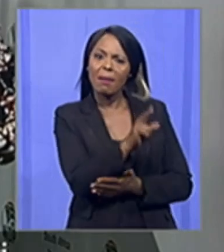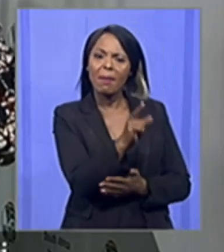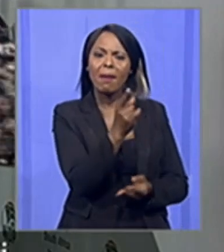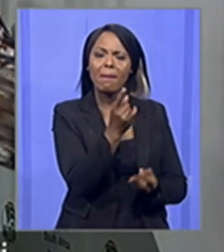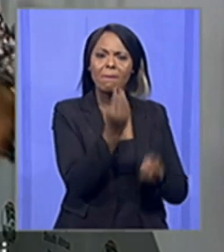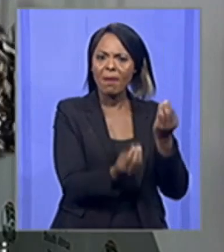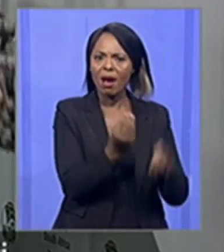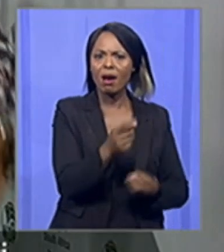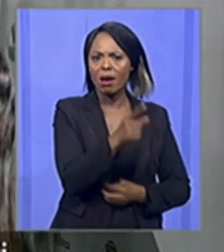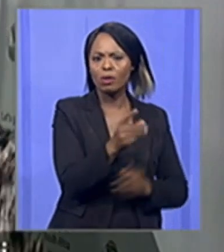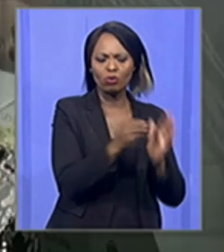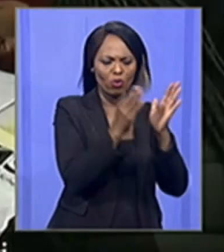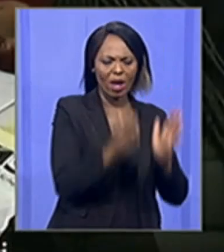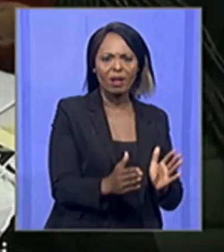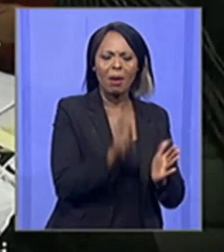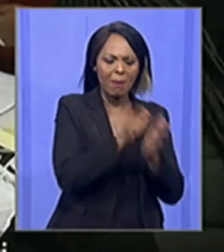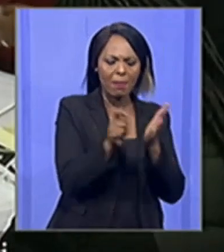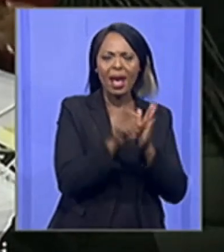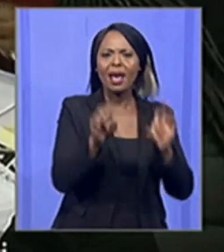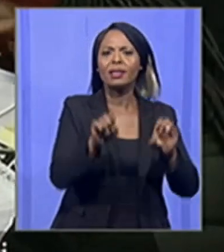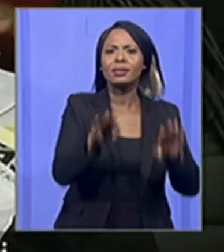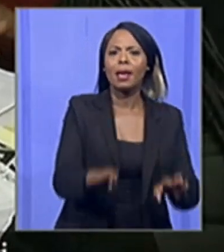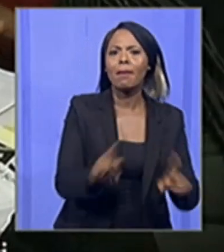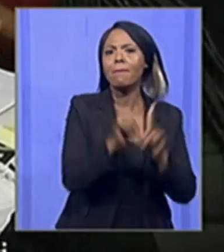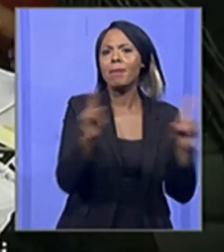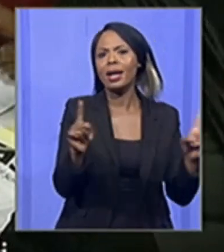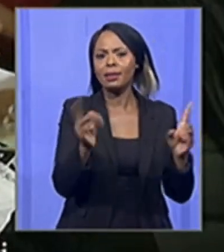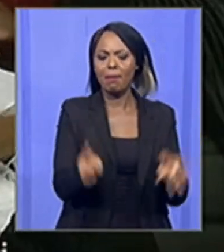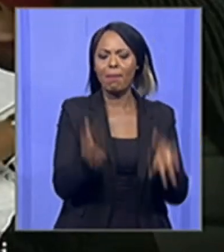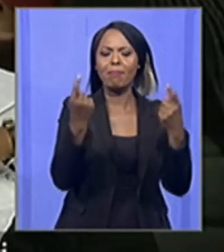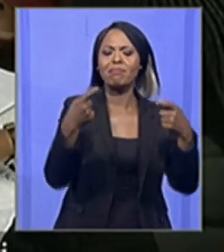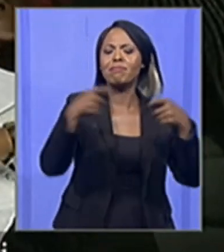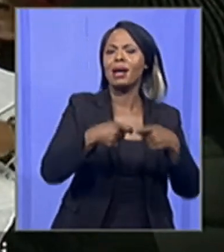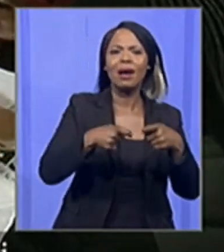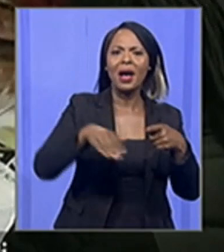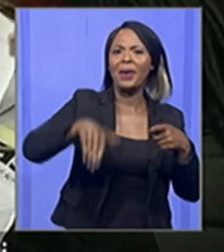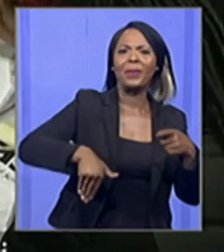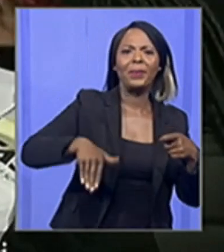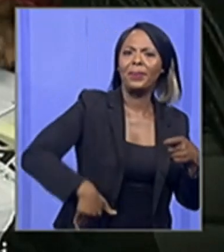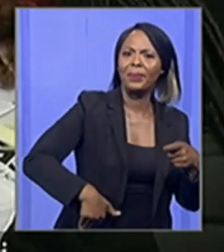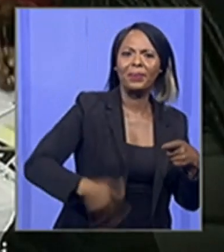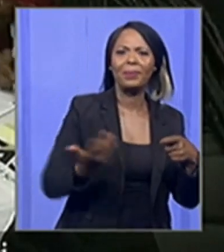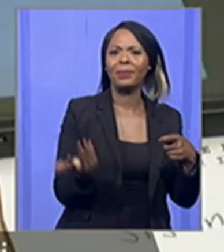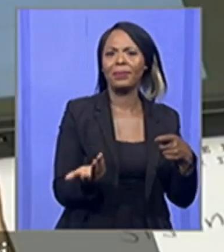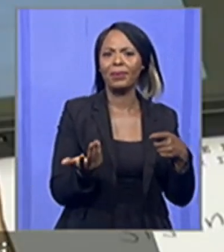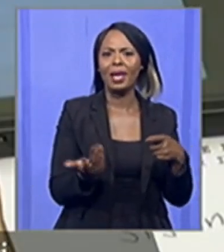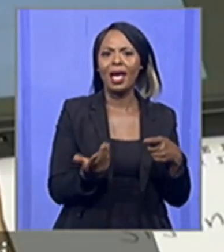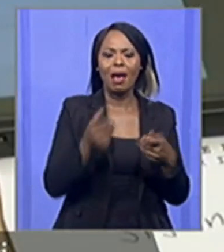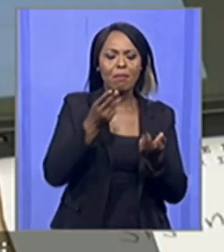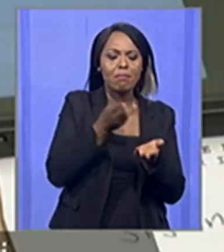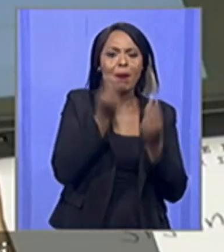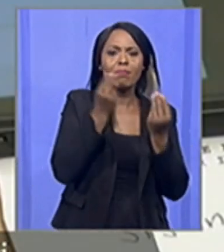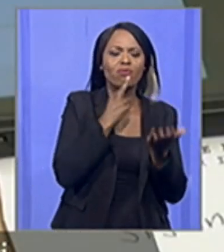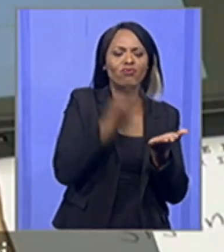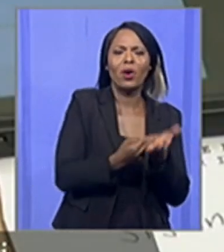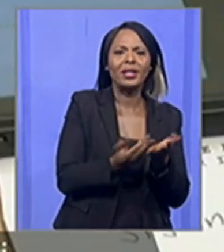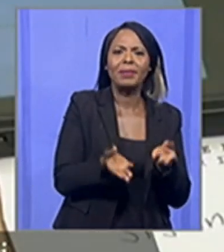fetilego ga se šuba humane thušo ya mašheleng gore dipoelo tša bona di lokollwe ngwaga o šetše o thomile gomme ba palela